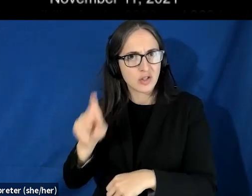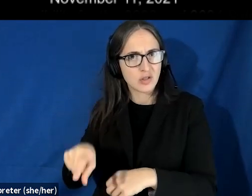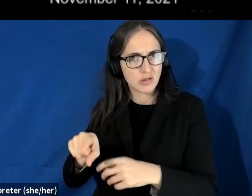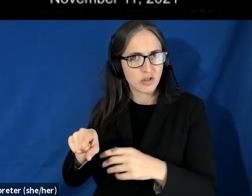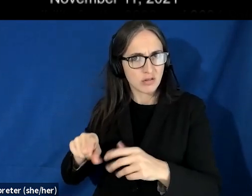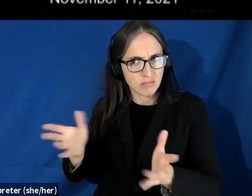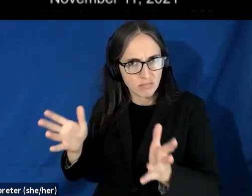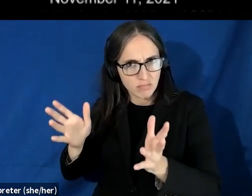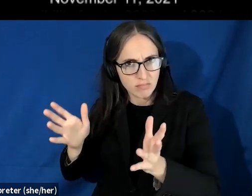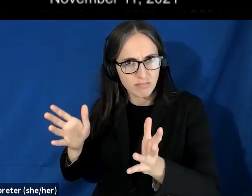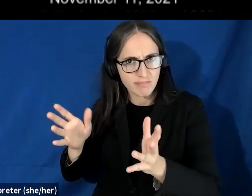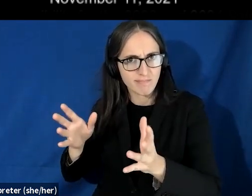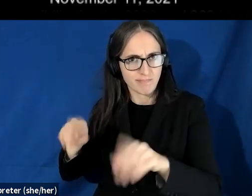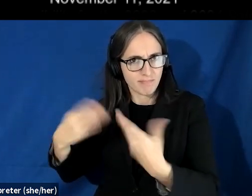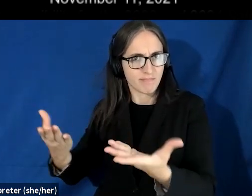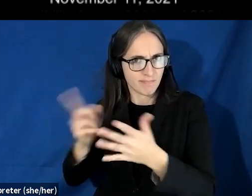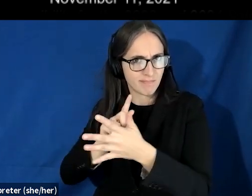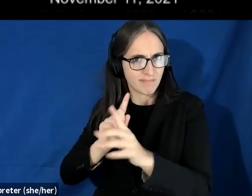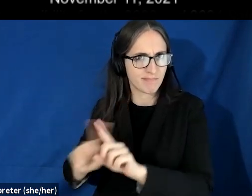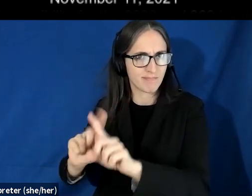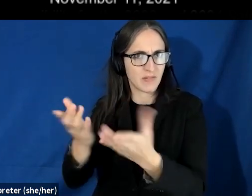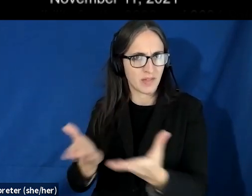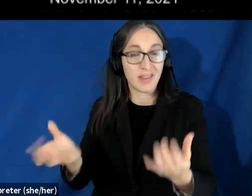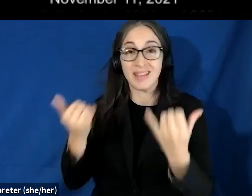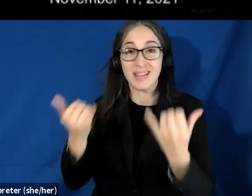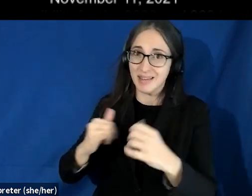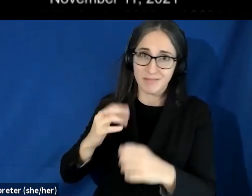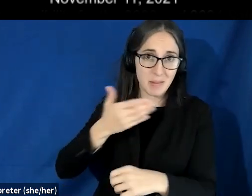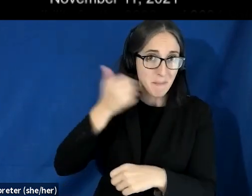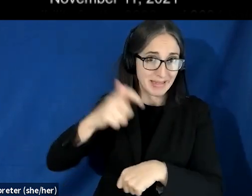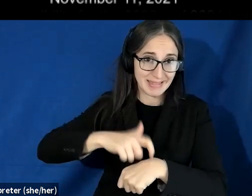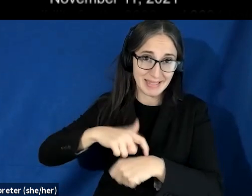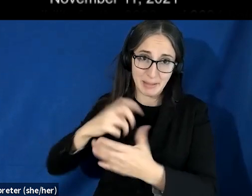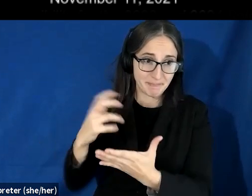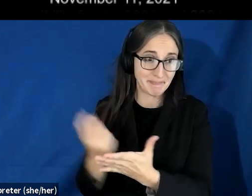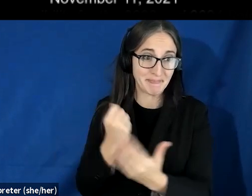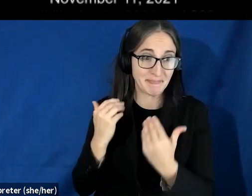it's the best time we can do. So